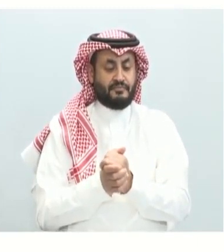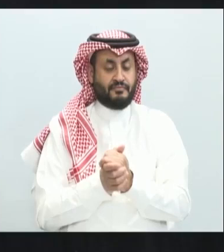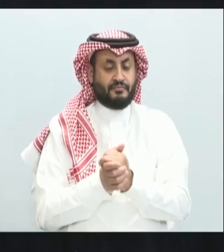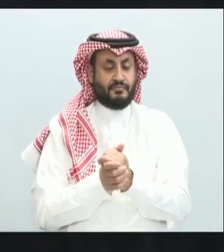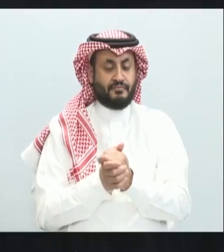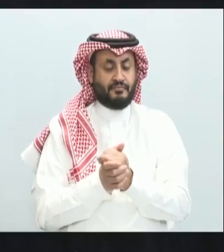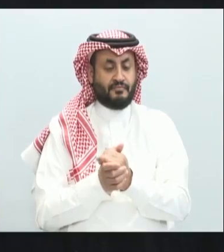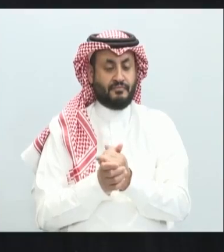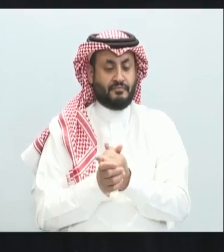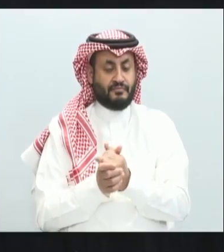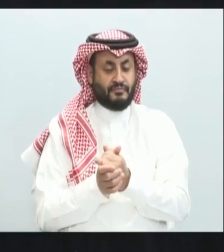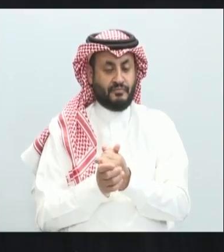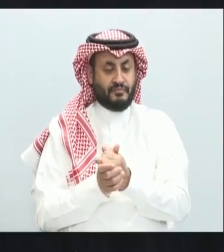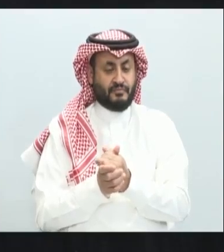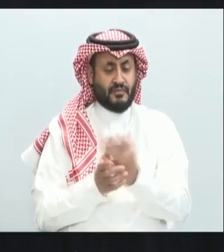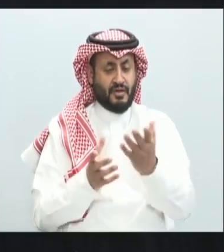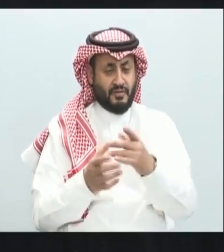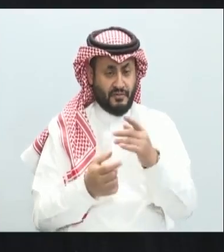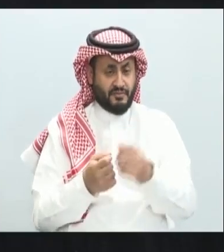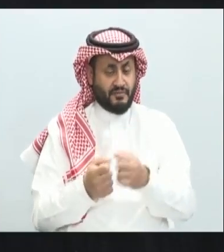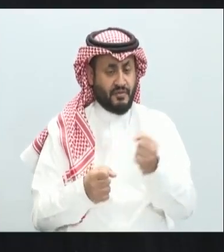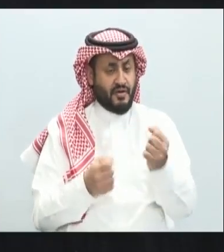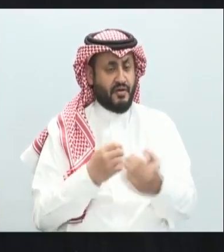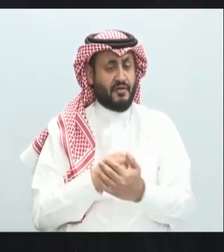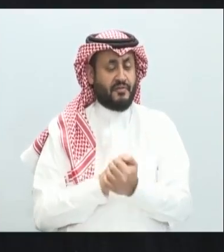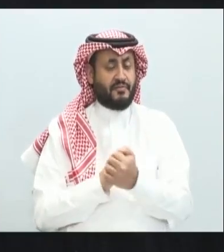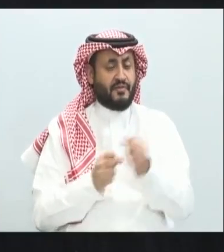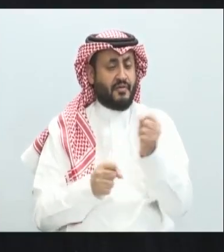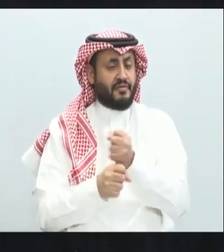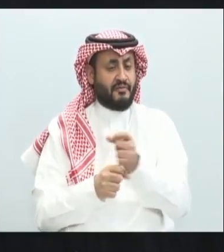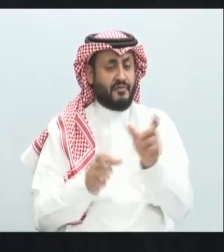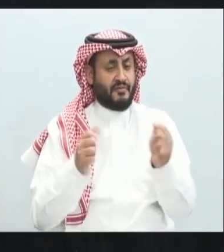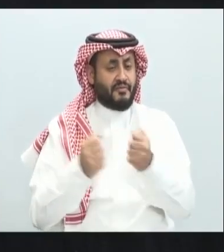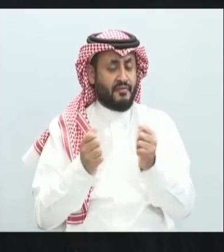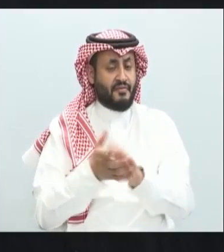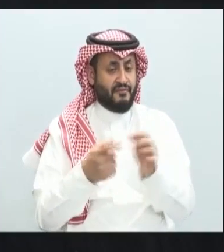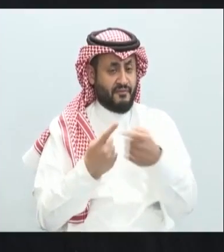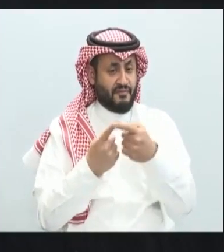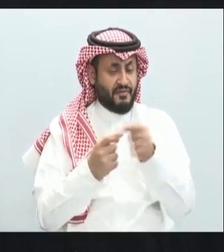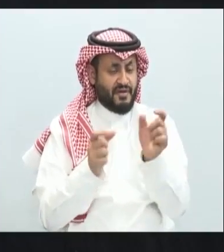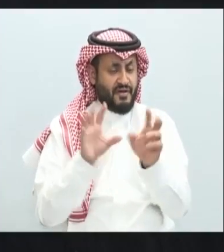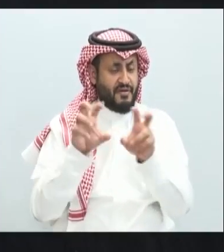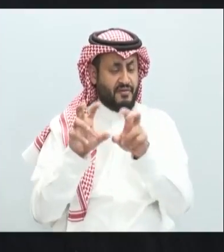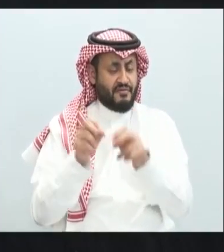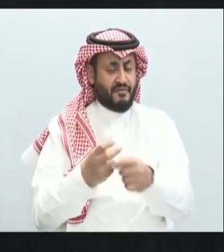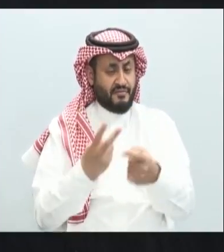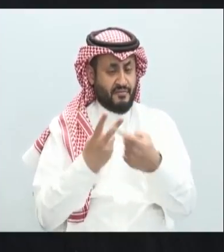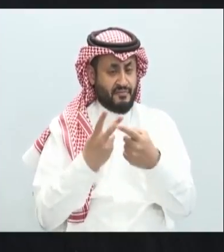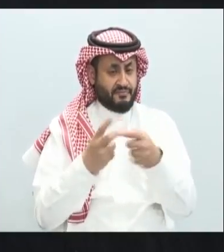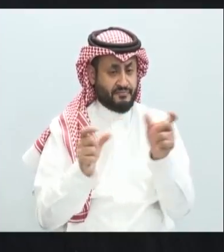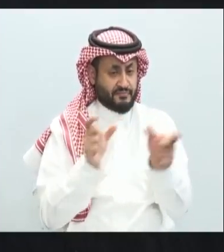So this is how we did these two exercises, where in the first we did unscramble letters, and in the second we